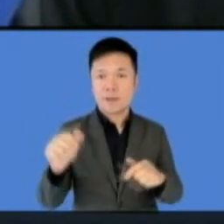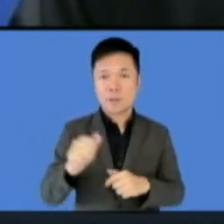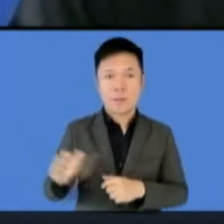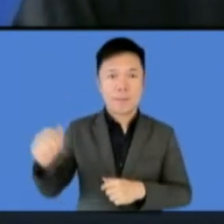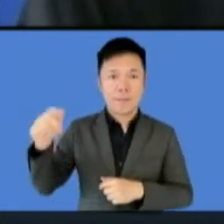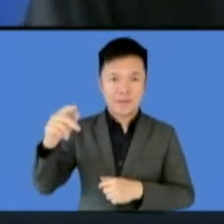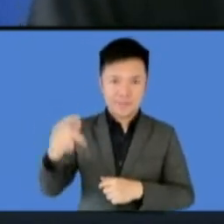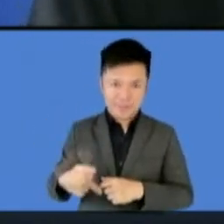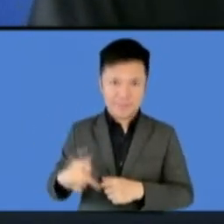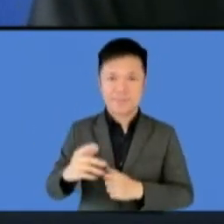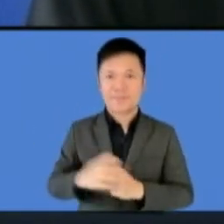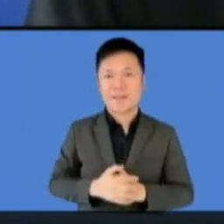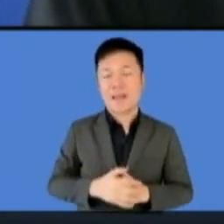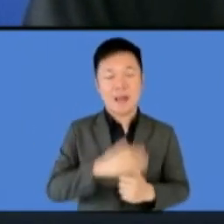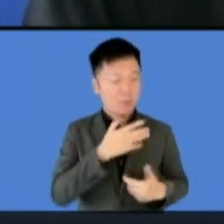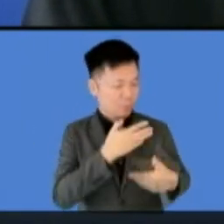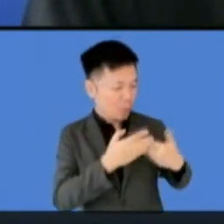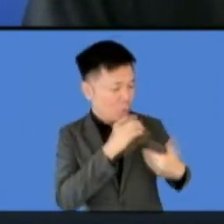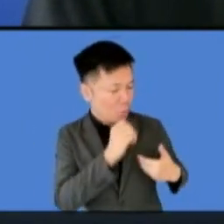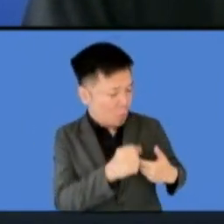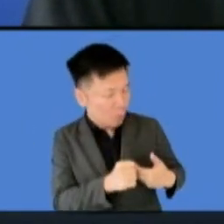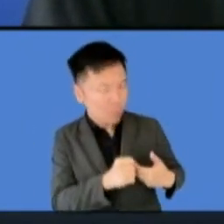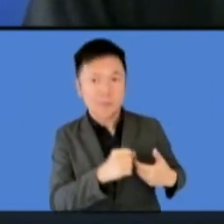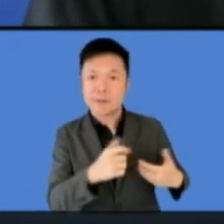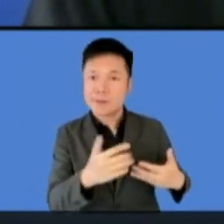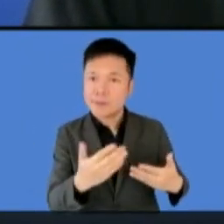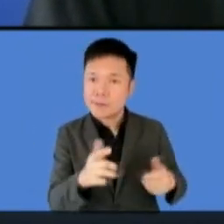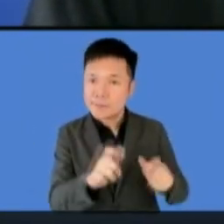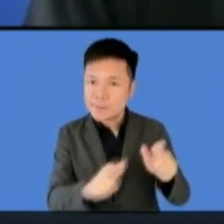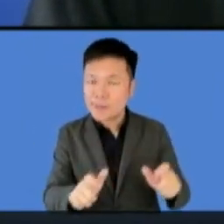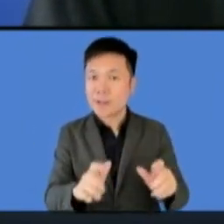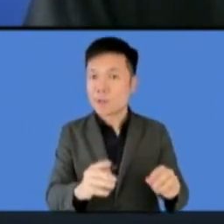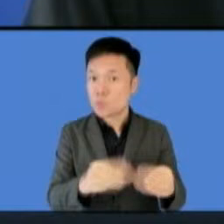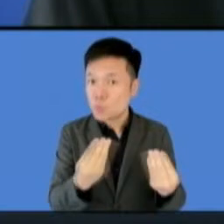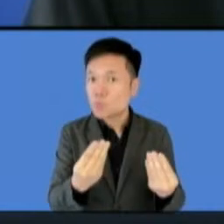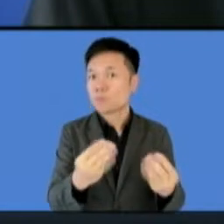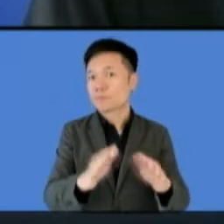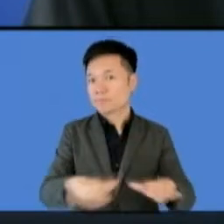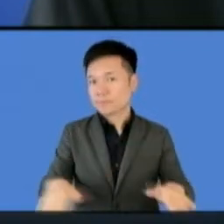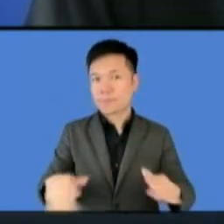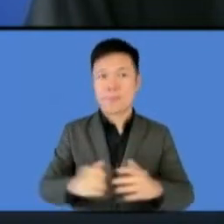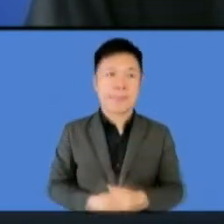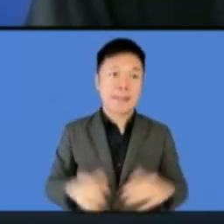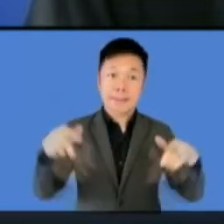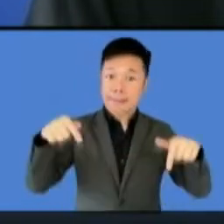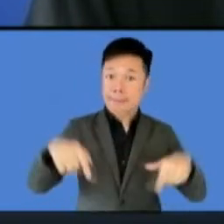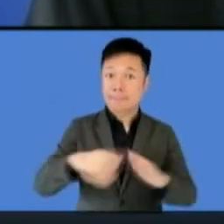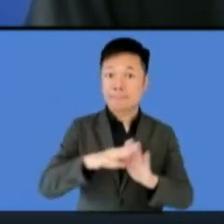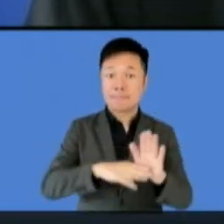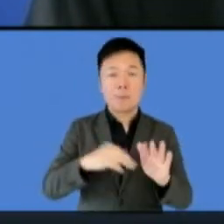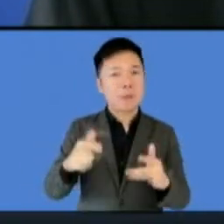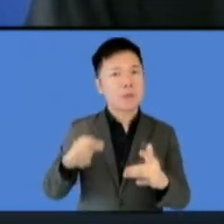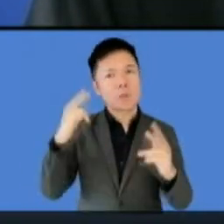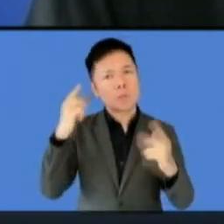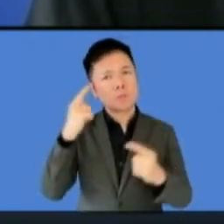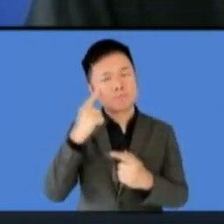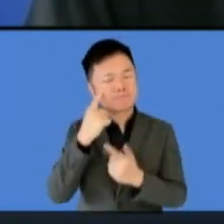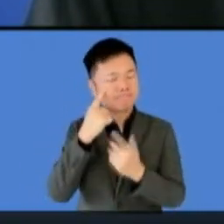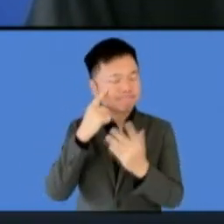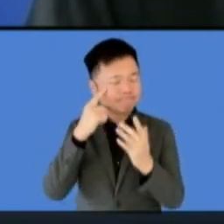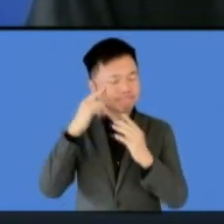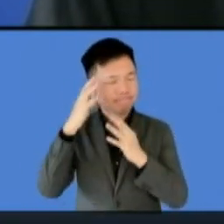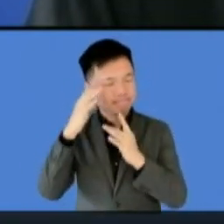agenda item, the committee is invited to highlight actions taken to address social and economic challenges and